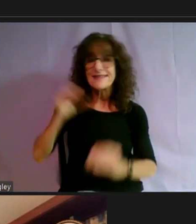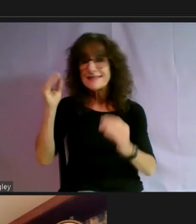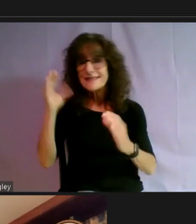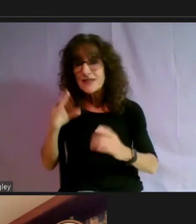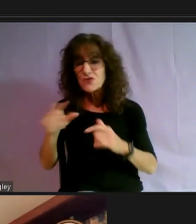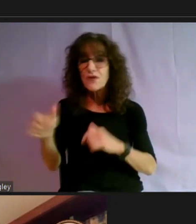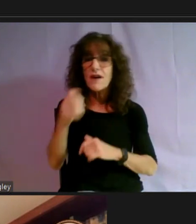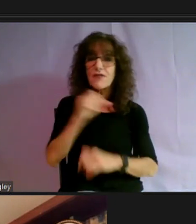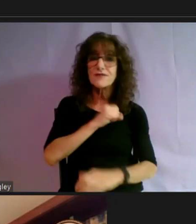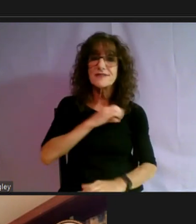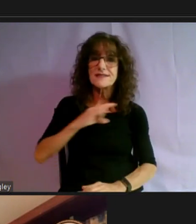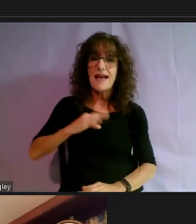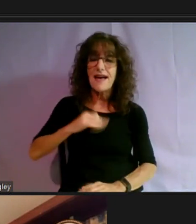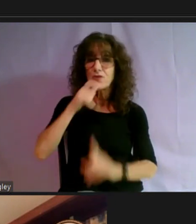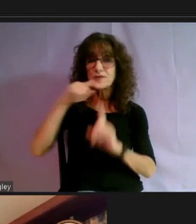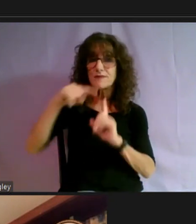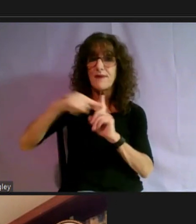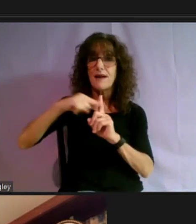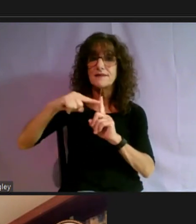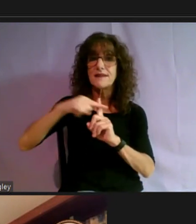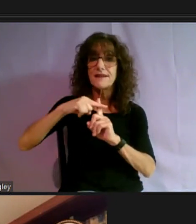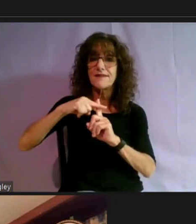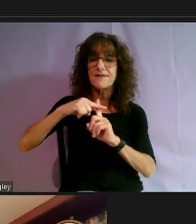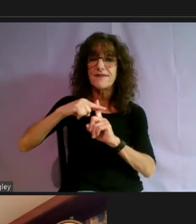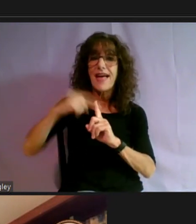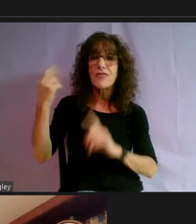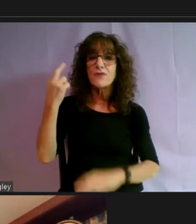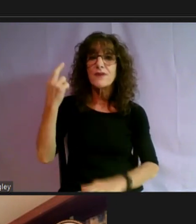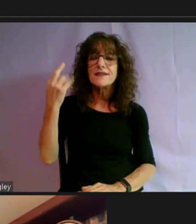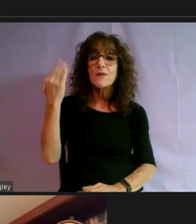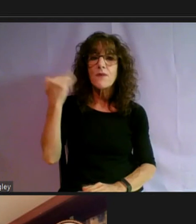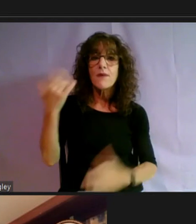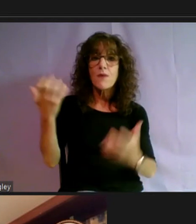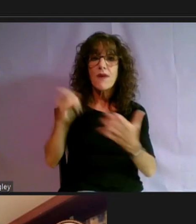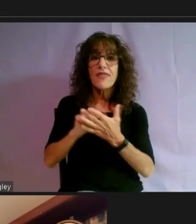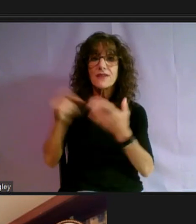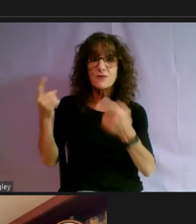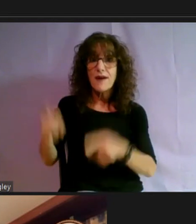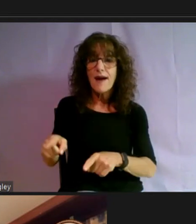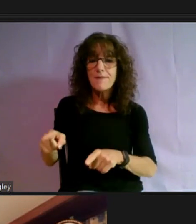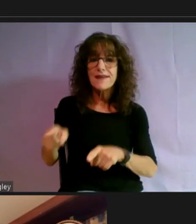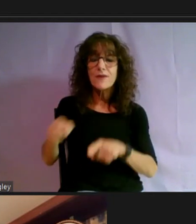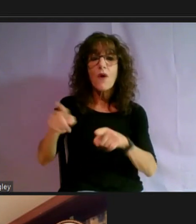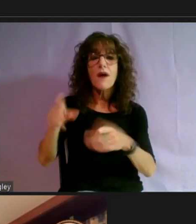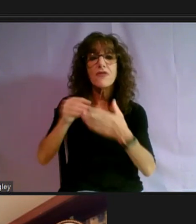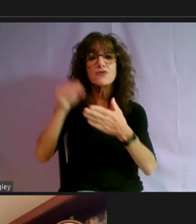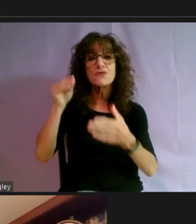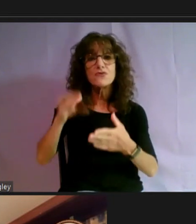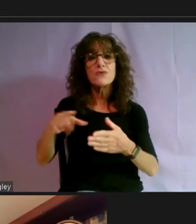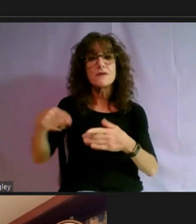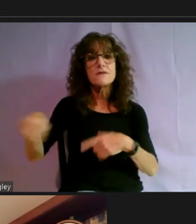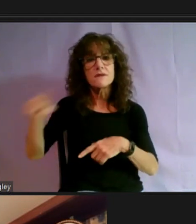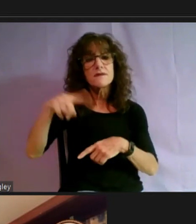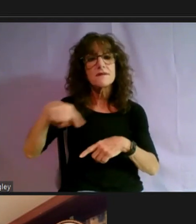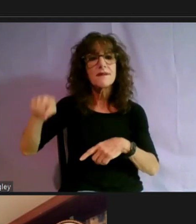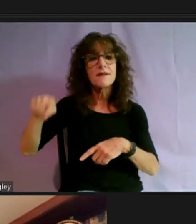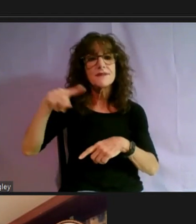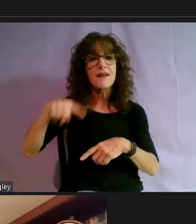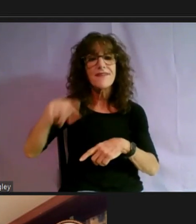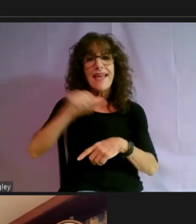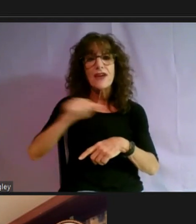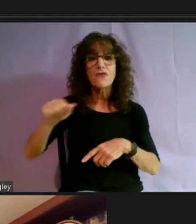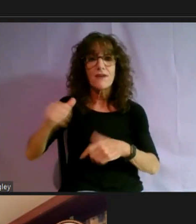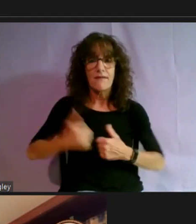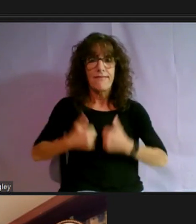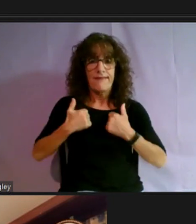staff member who's positive. And the reason we want that to happen is while the students are certainly Anne Arundel County